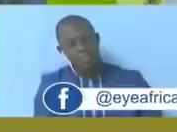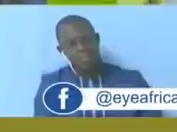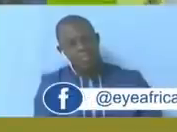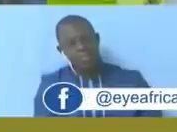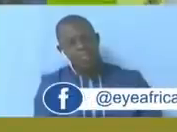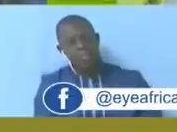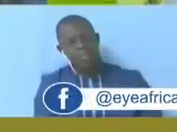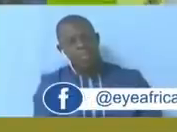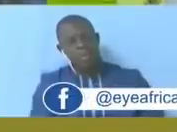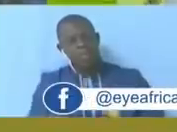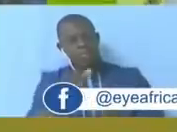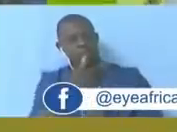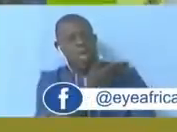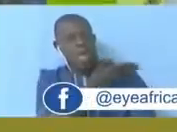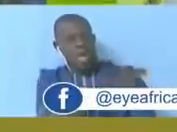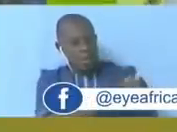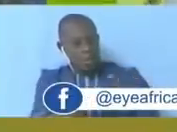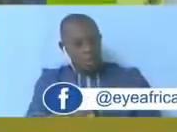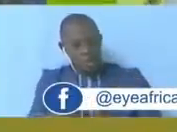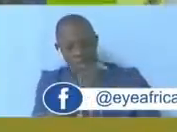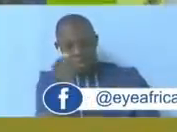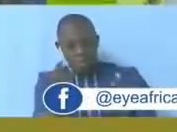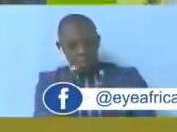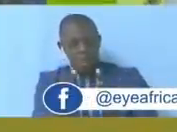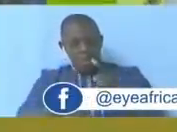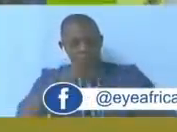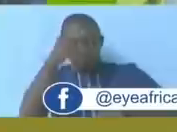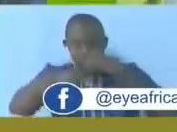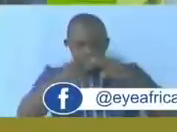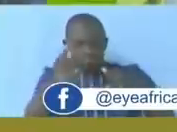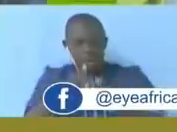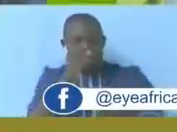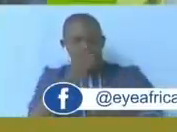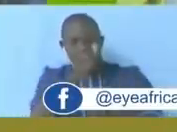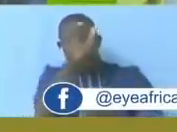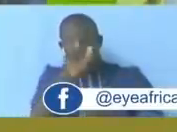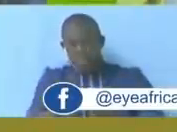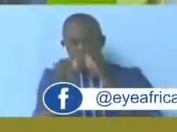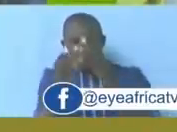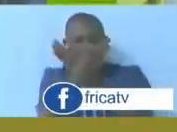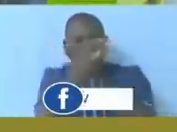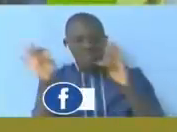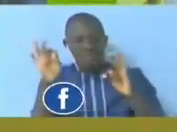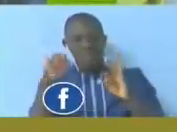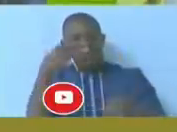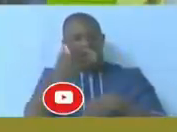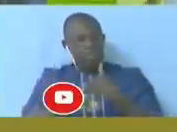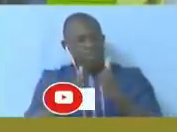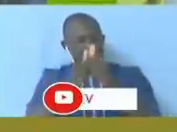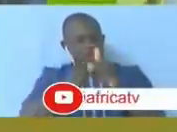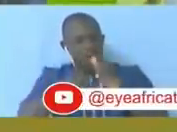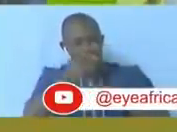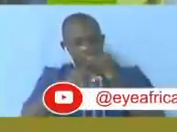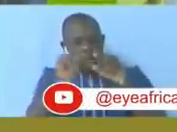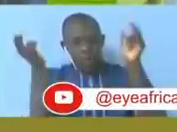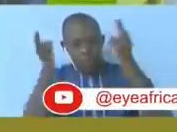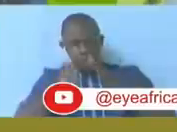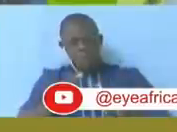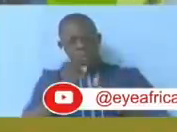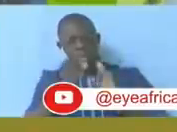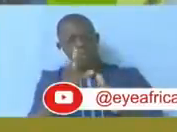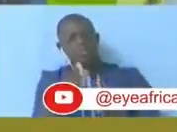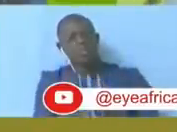we going to allow that climate of impunity to prevail? I hope we